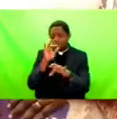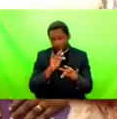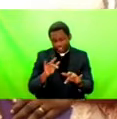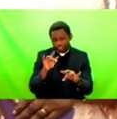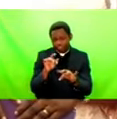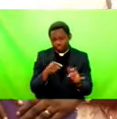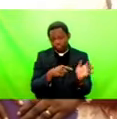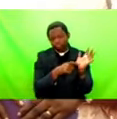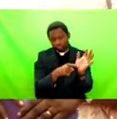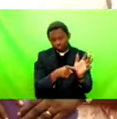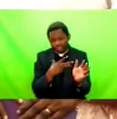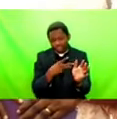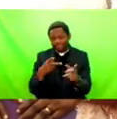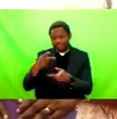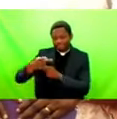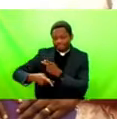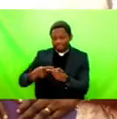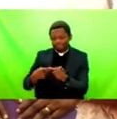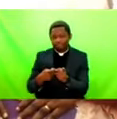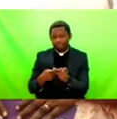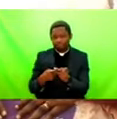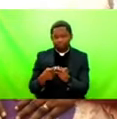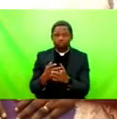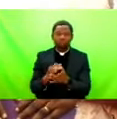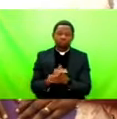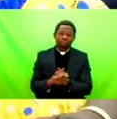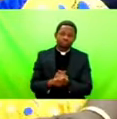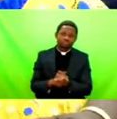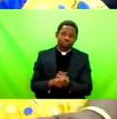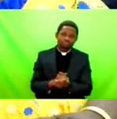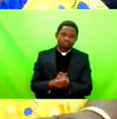kind benevolence of the Church of Pentecost.